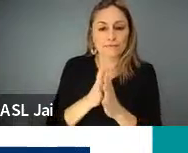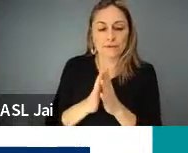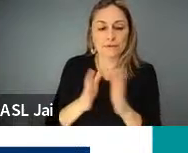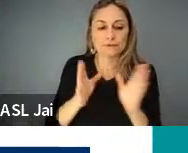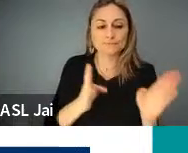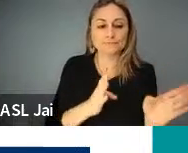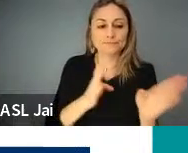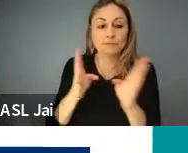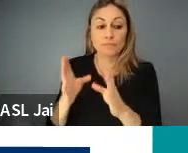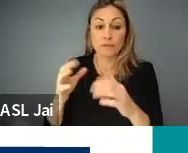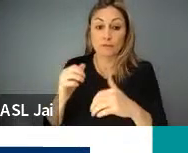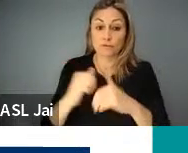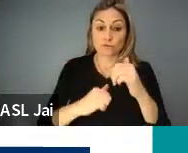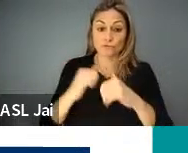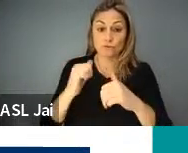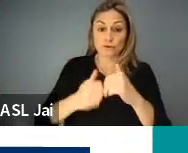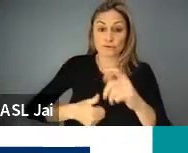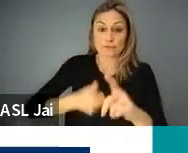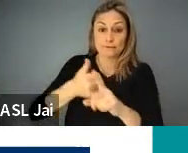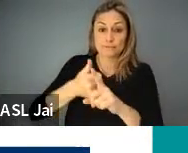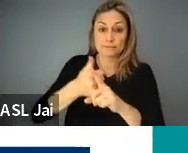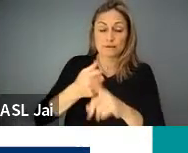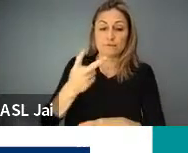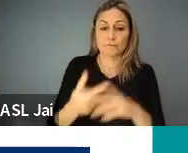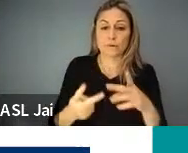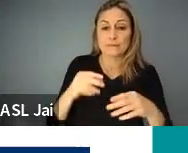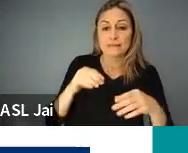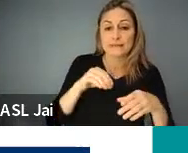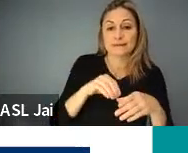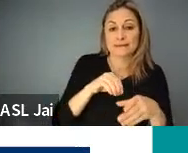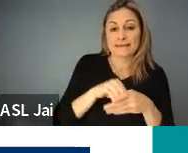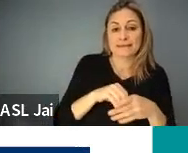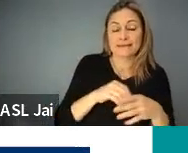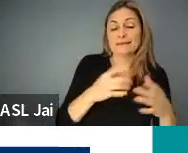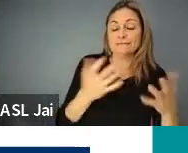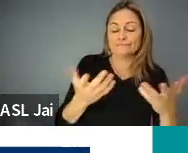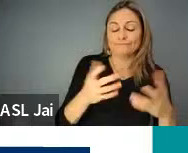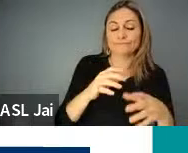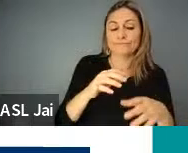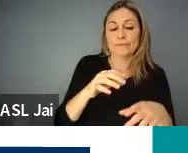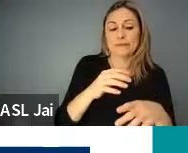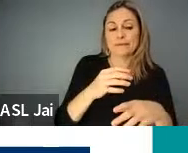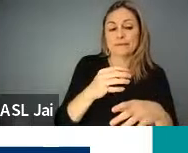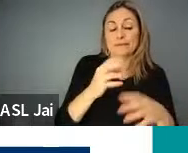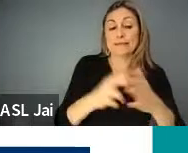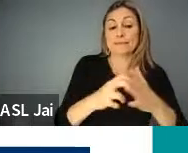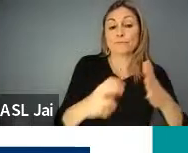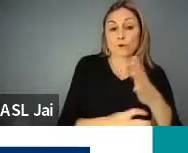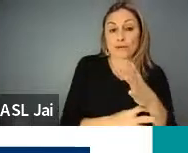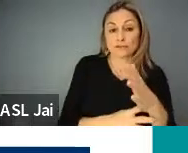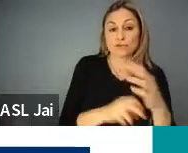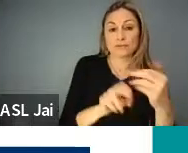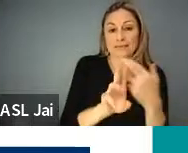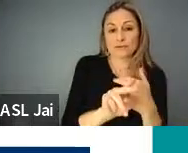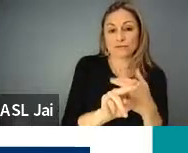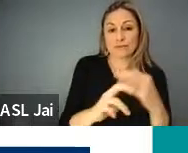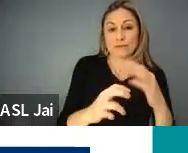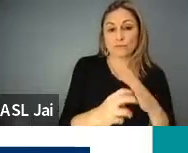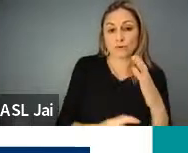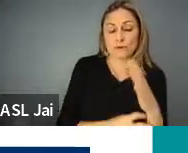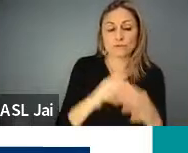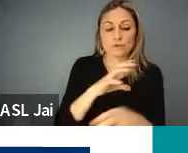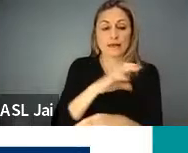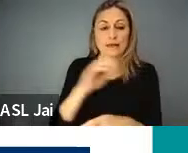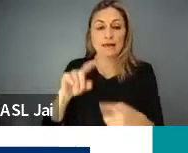structures itself, both the interstate bridge as well as the bridge over the North